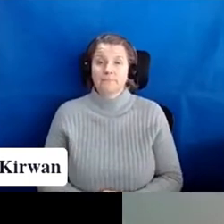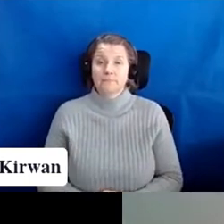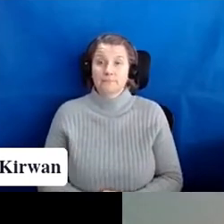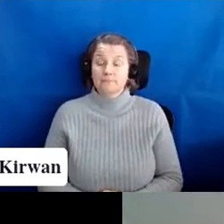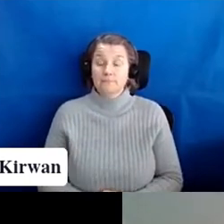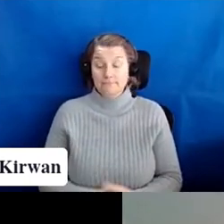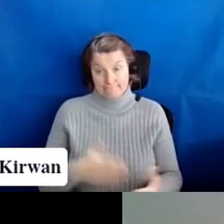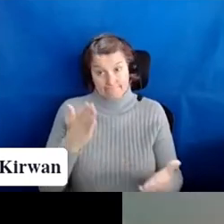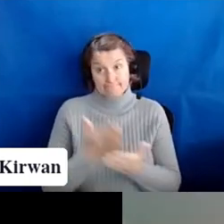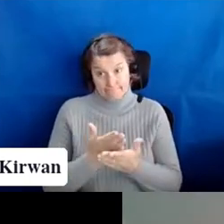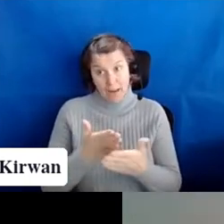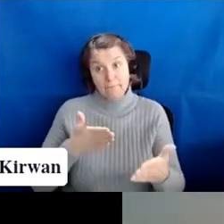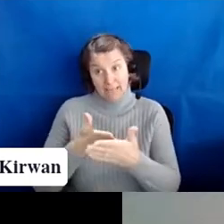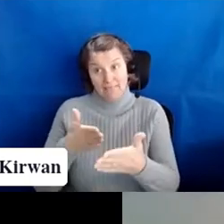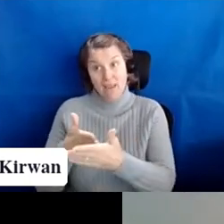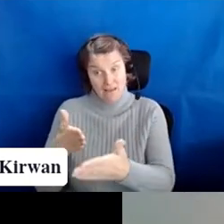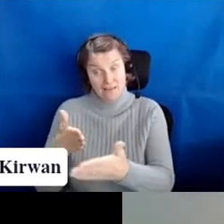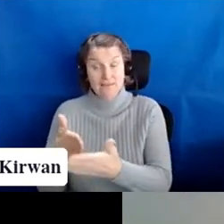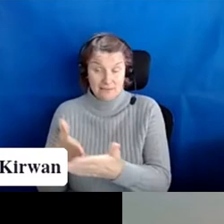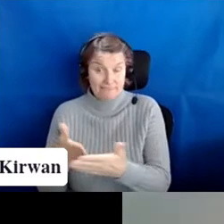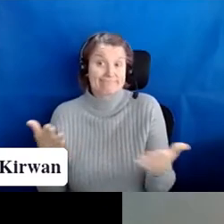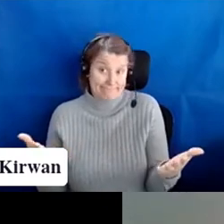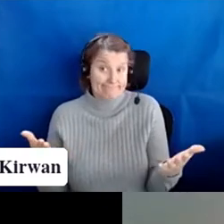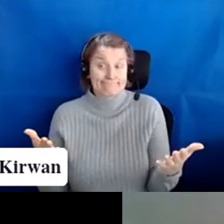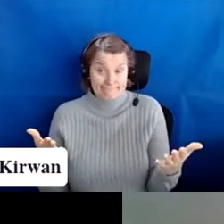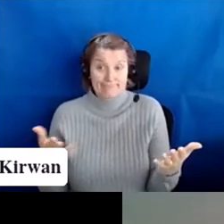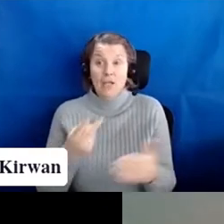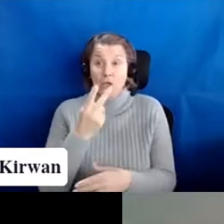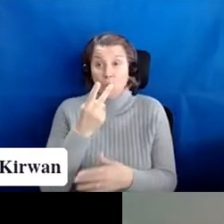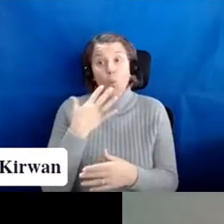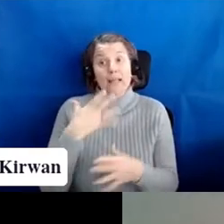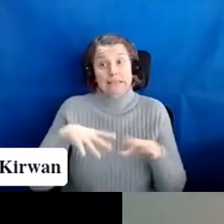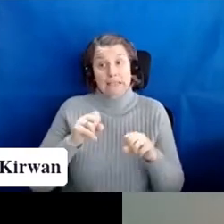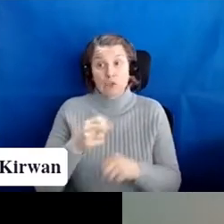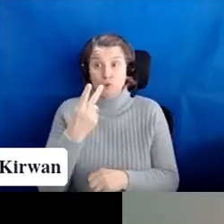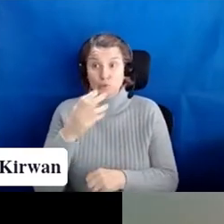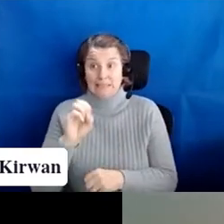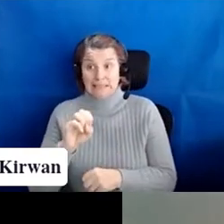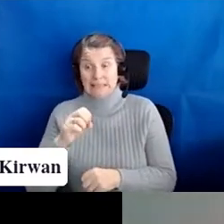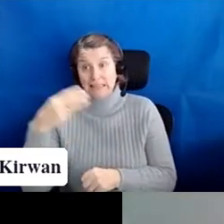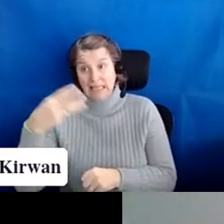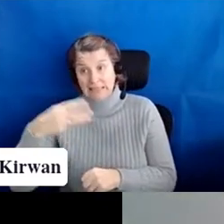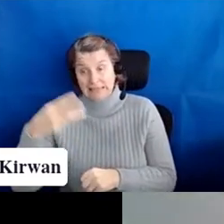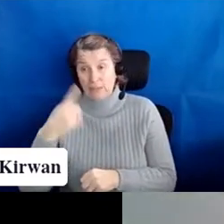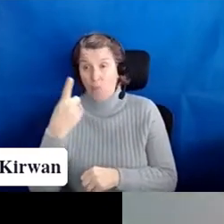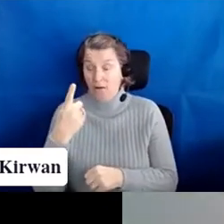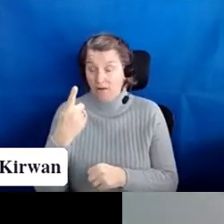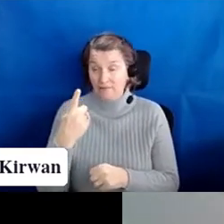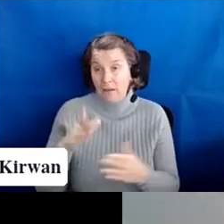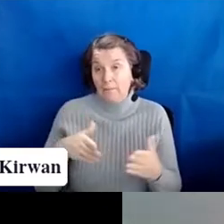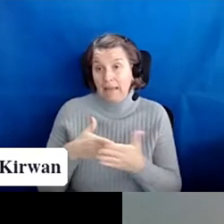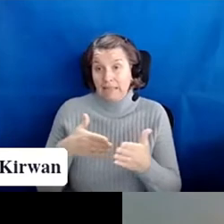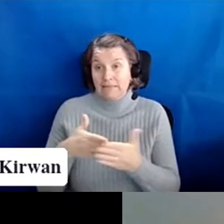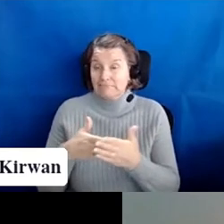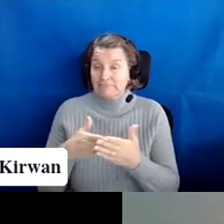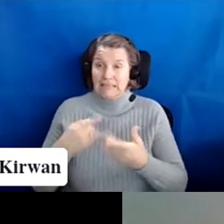There were, of course, some barriers within this programme once it started in 2018. And one of the main ones was getting the